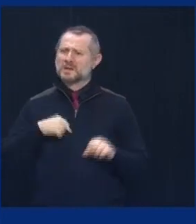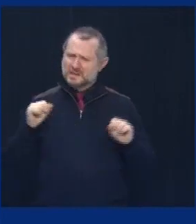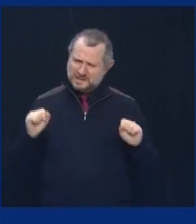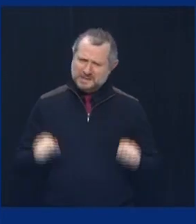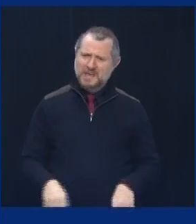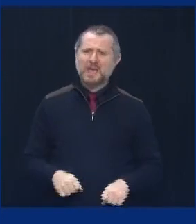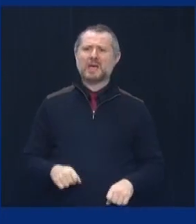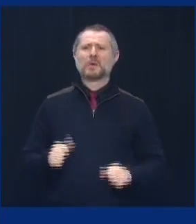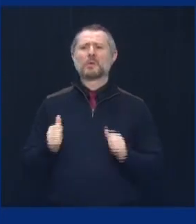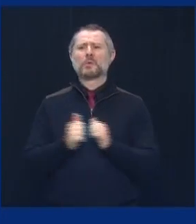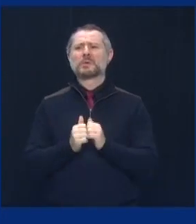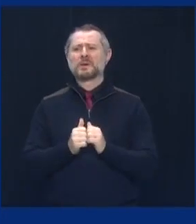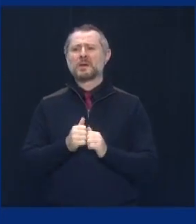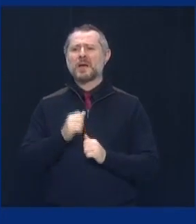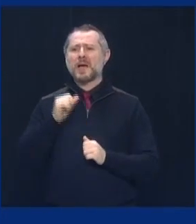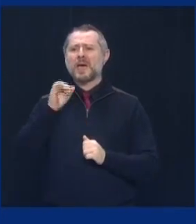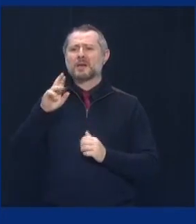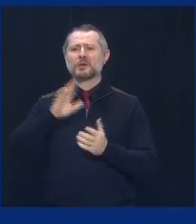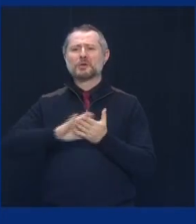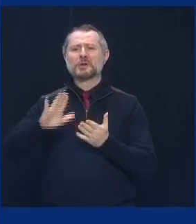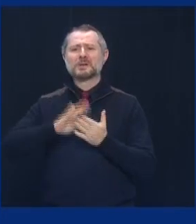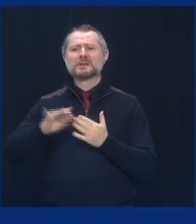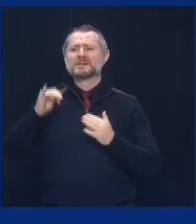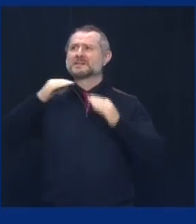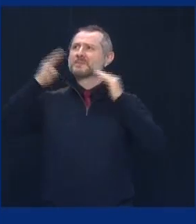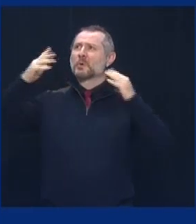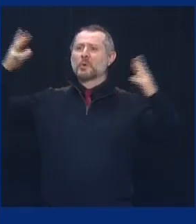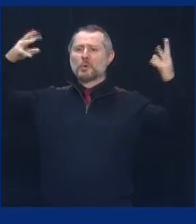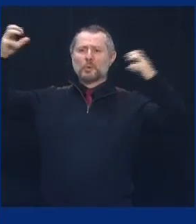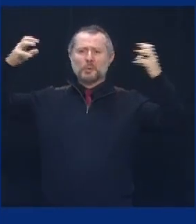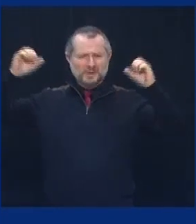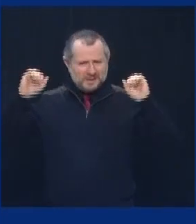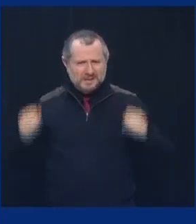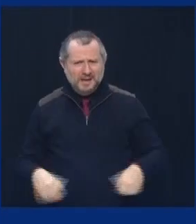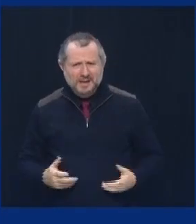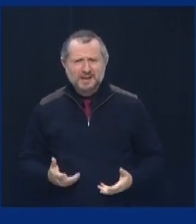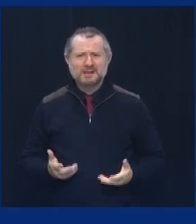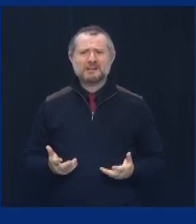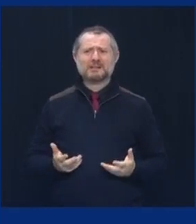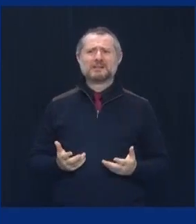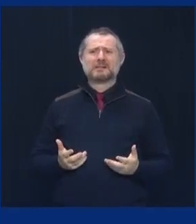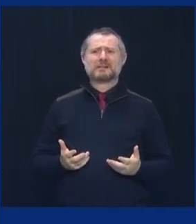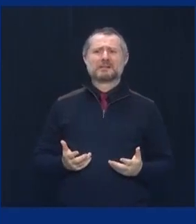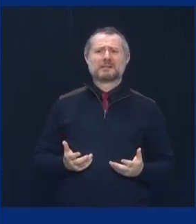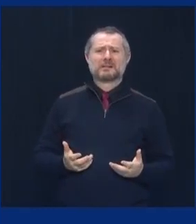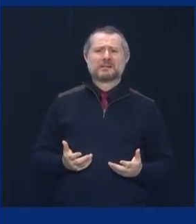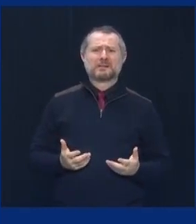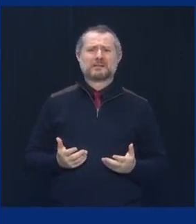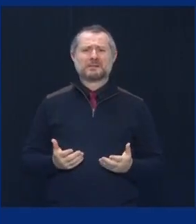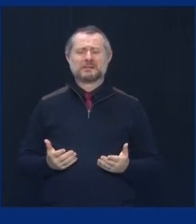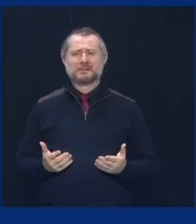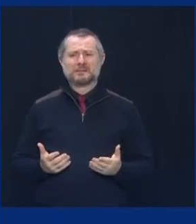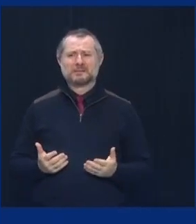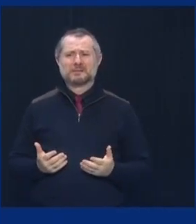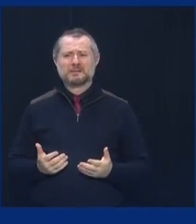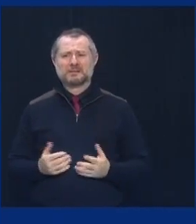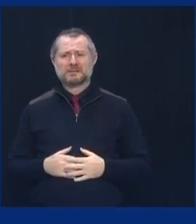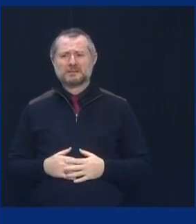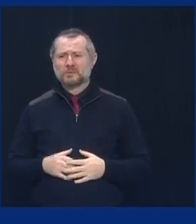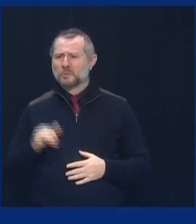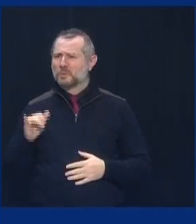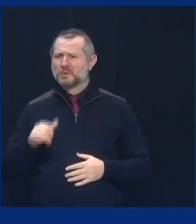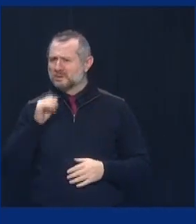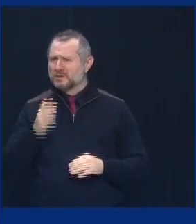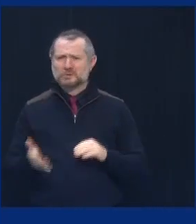air purifiers and all these things to keep it safe. Do you not drive the number higher when it comes